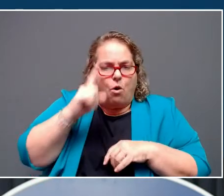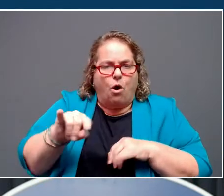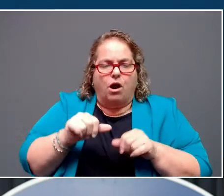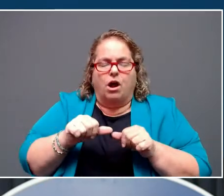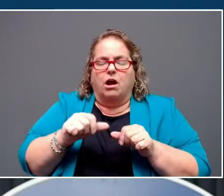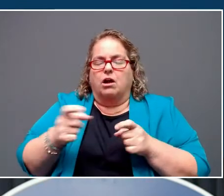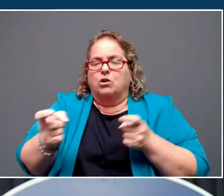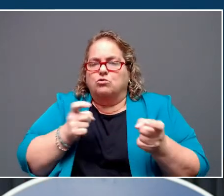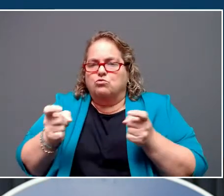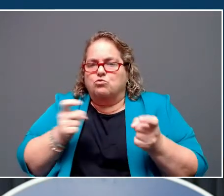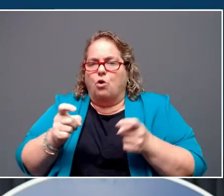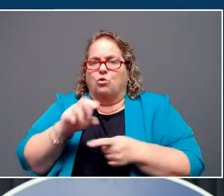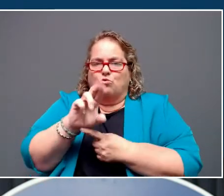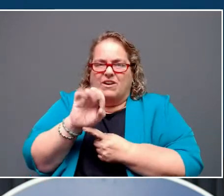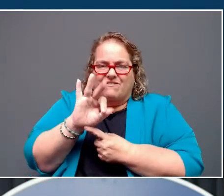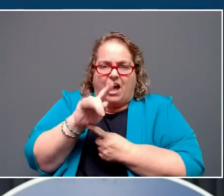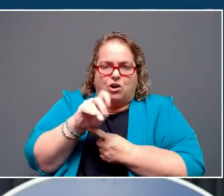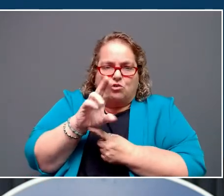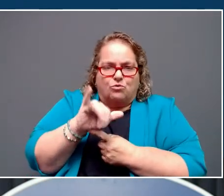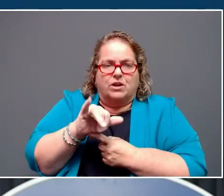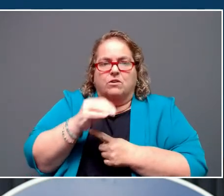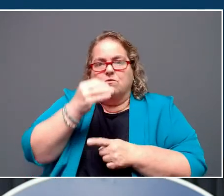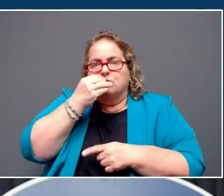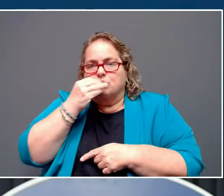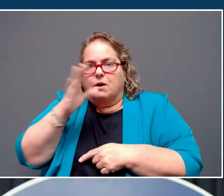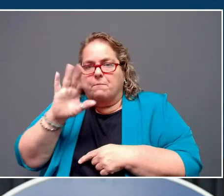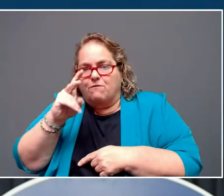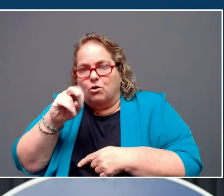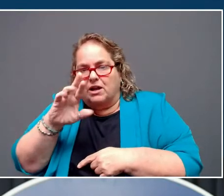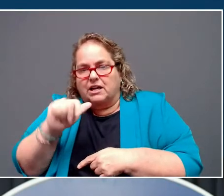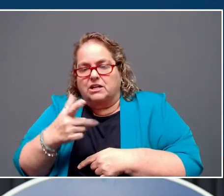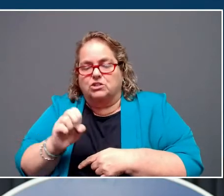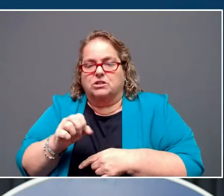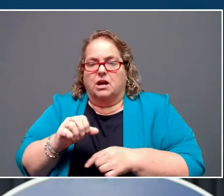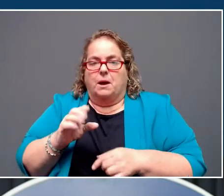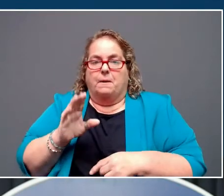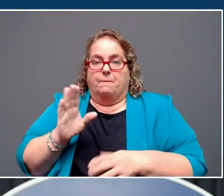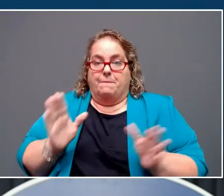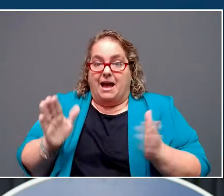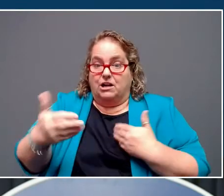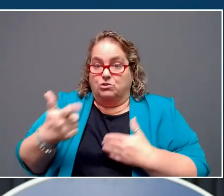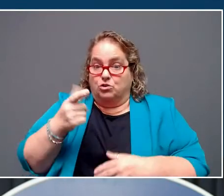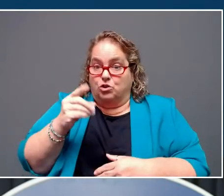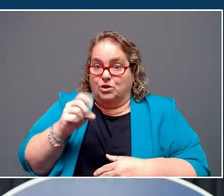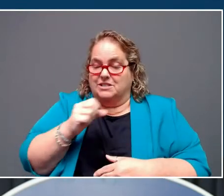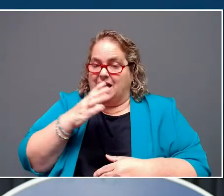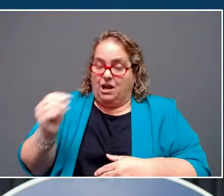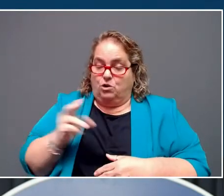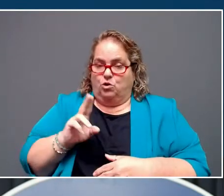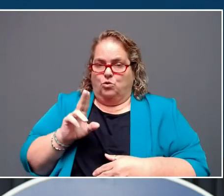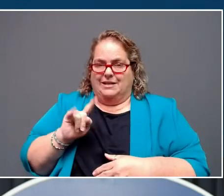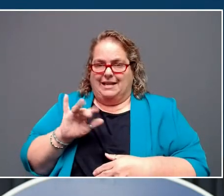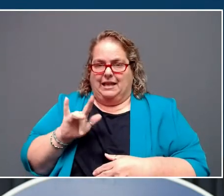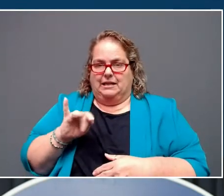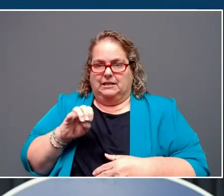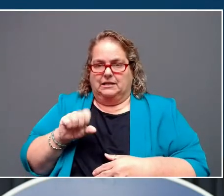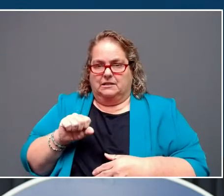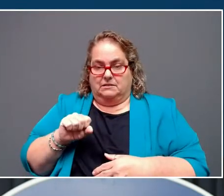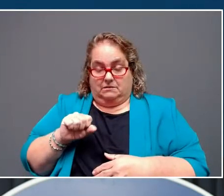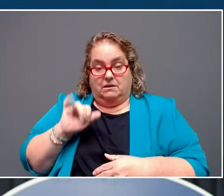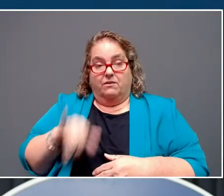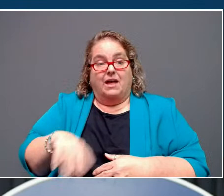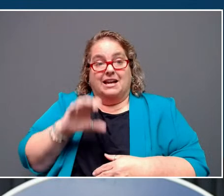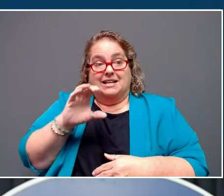chemicals, food and beverage, consumer packaged goods, and the utilities market. In fact, Engineering News Record ranked CNI among the